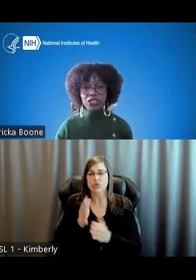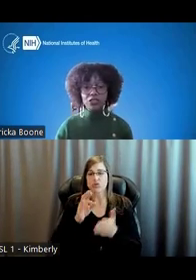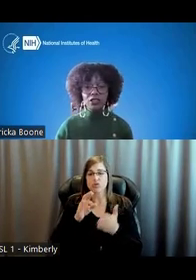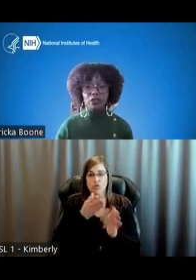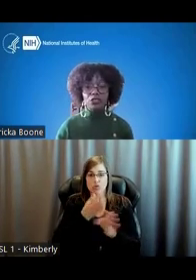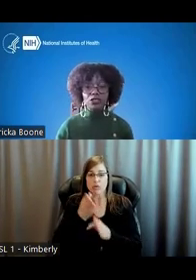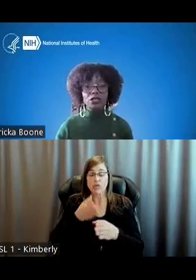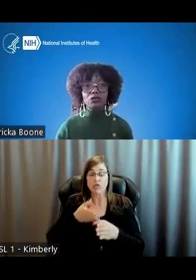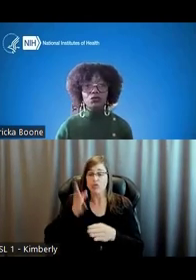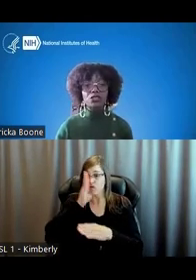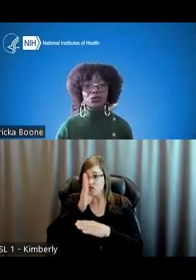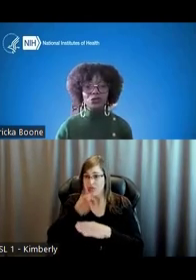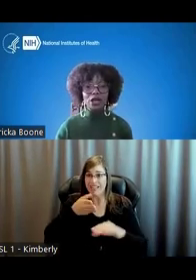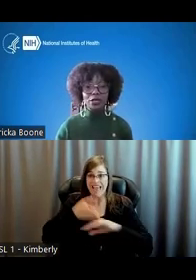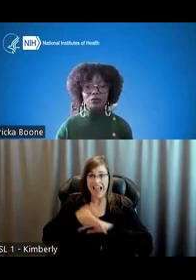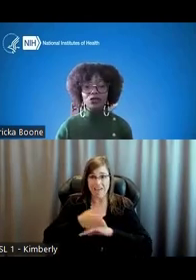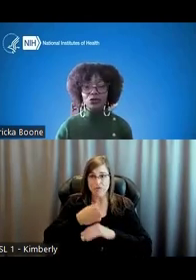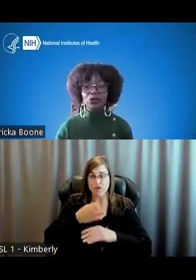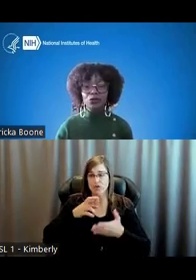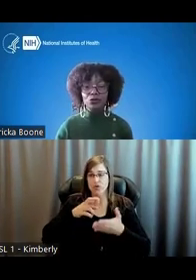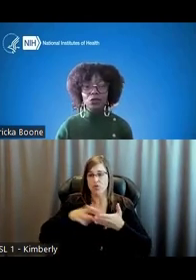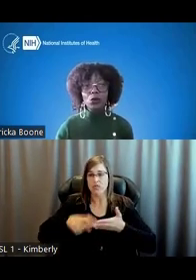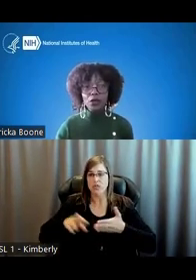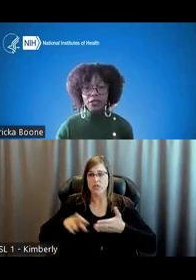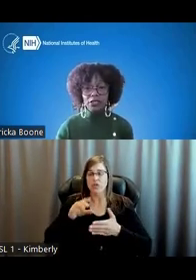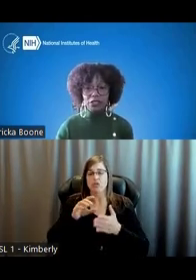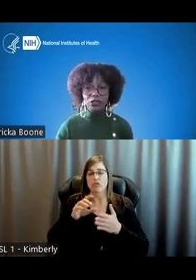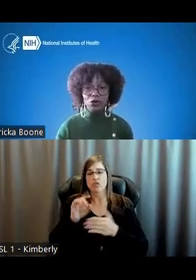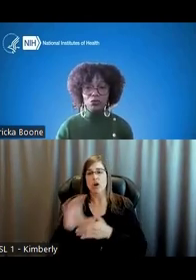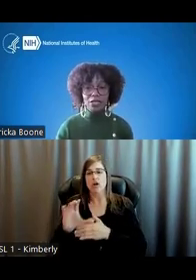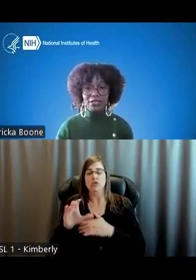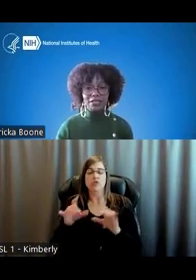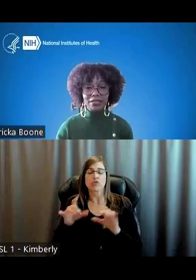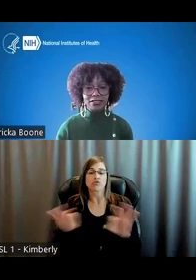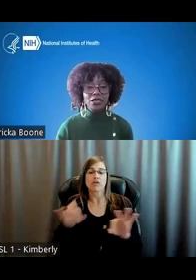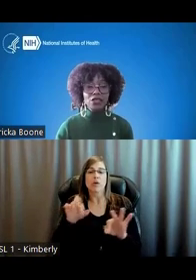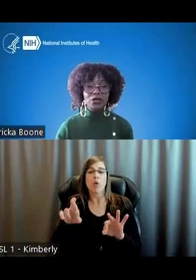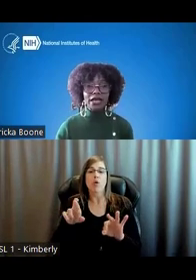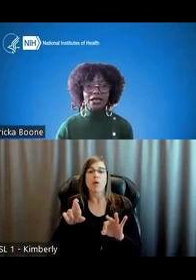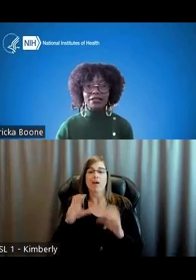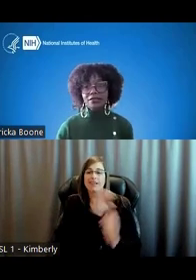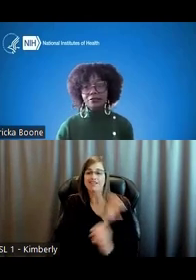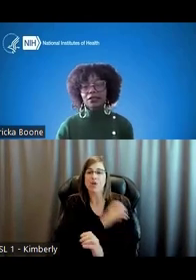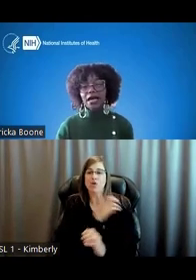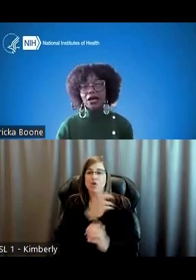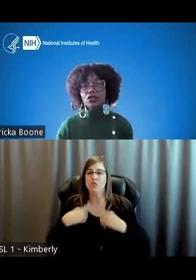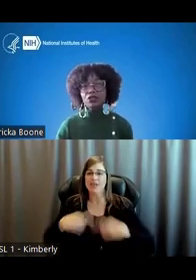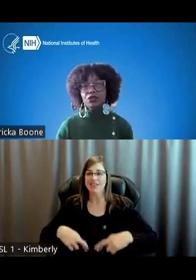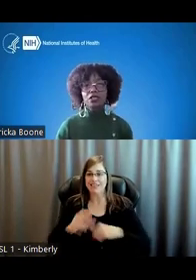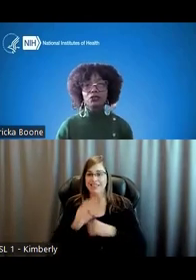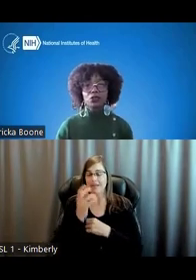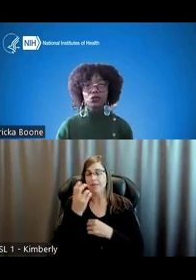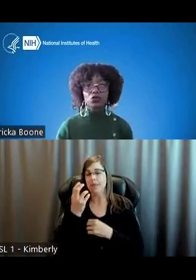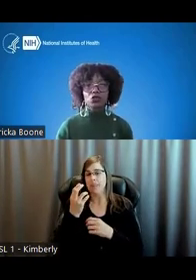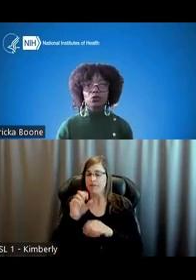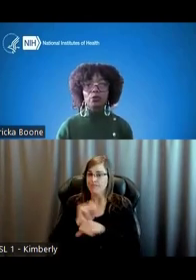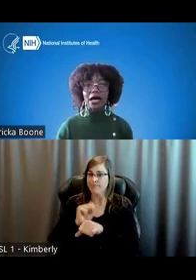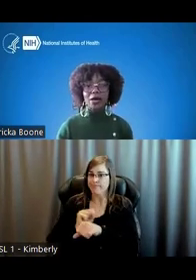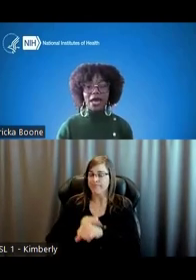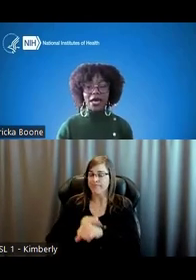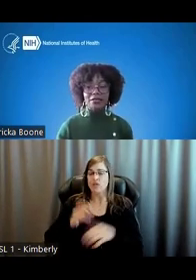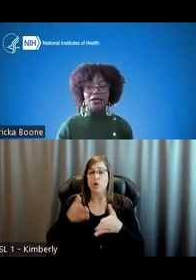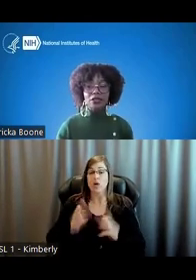the completion of their research doctoral degree or their clinical residency. So in essence, it allows for individuals